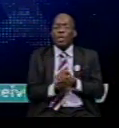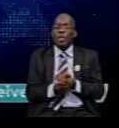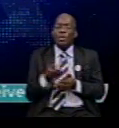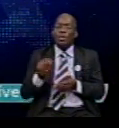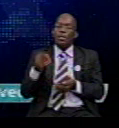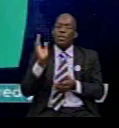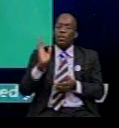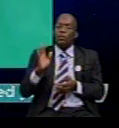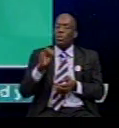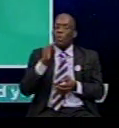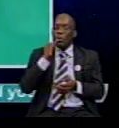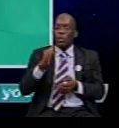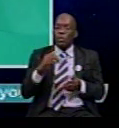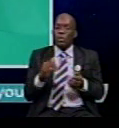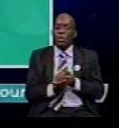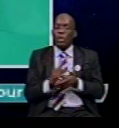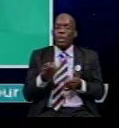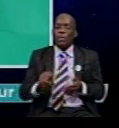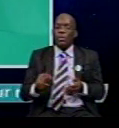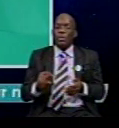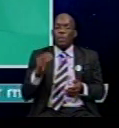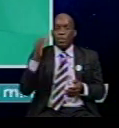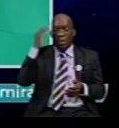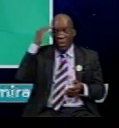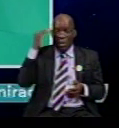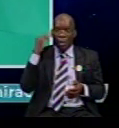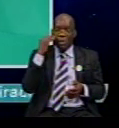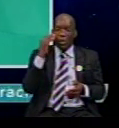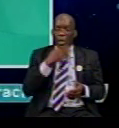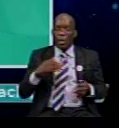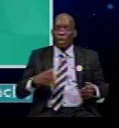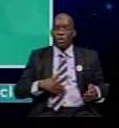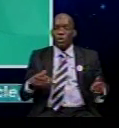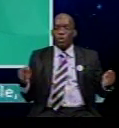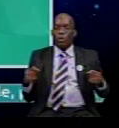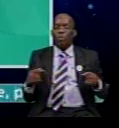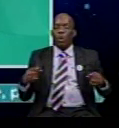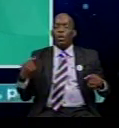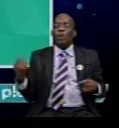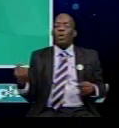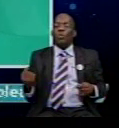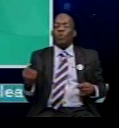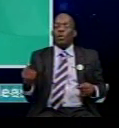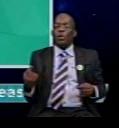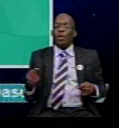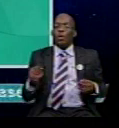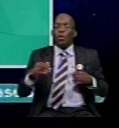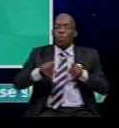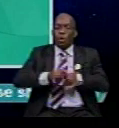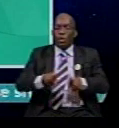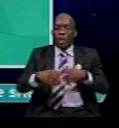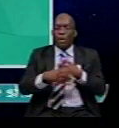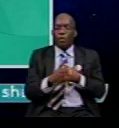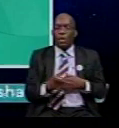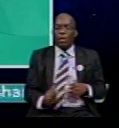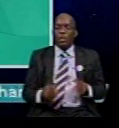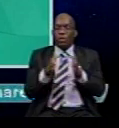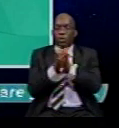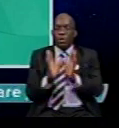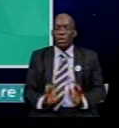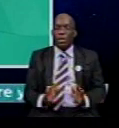and stomach was always paining me. But by the grace of God, after the prayer of the man of God, I am